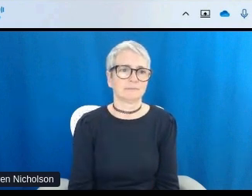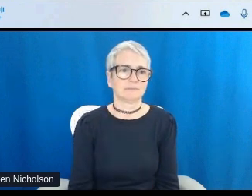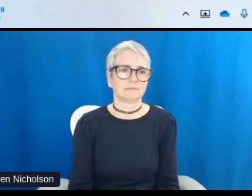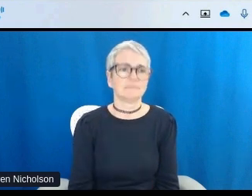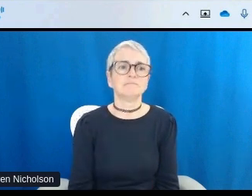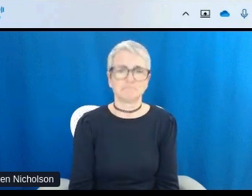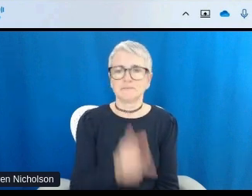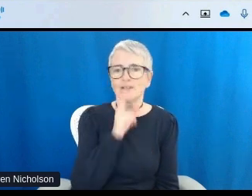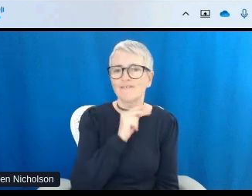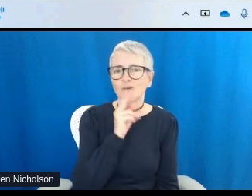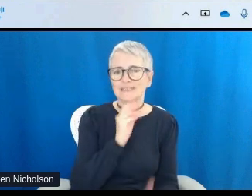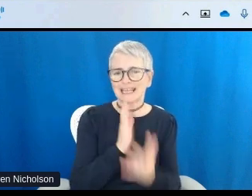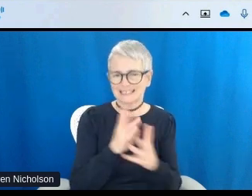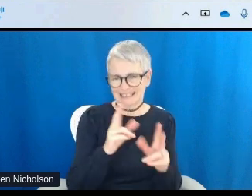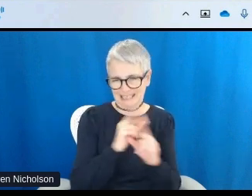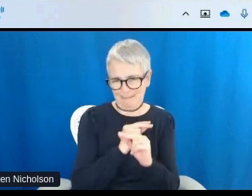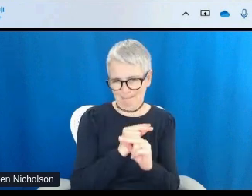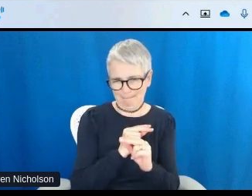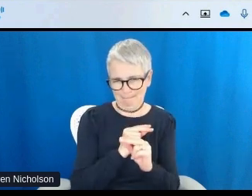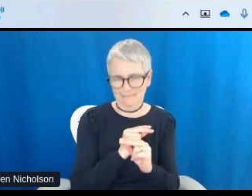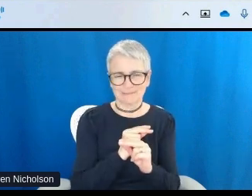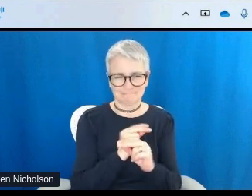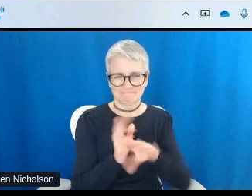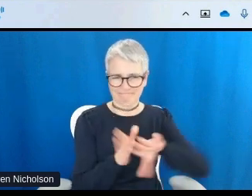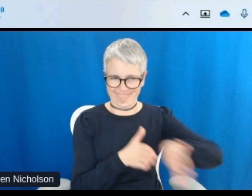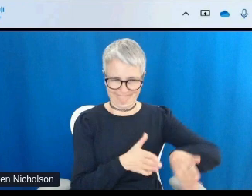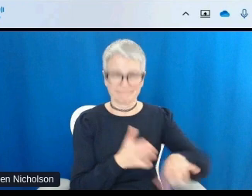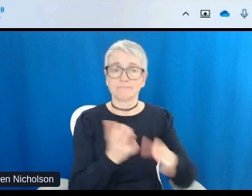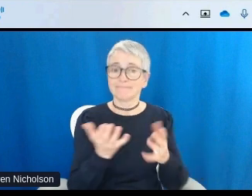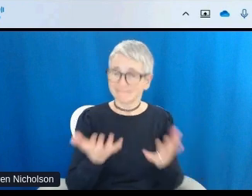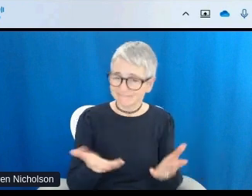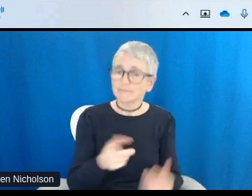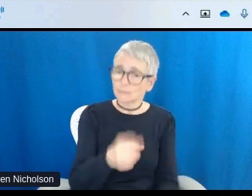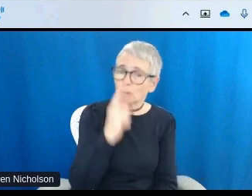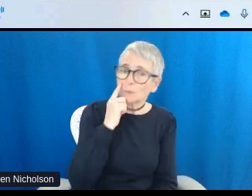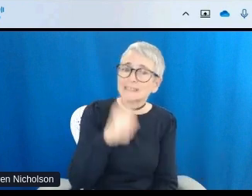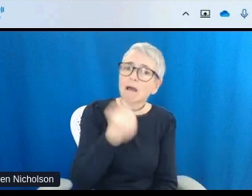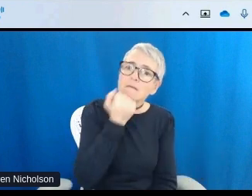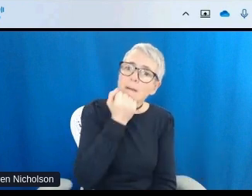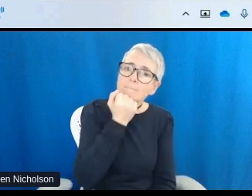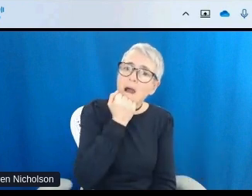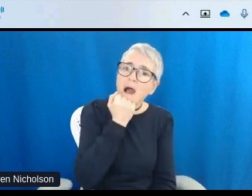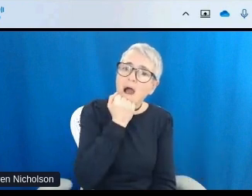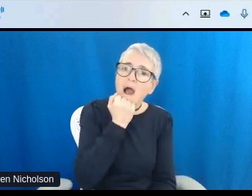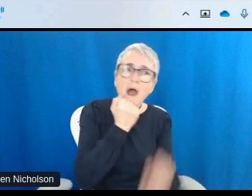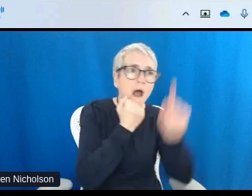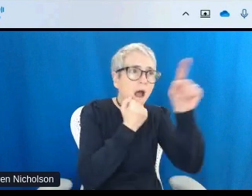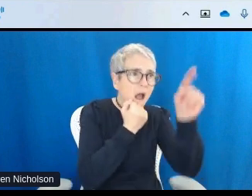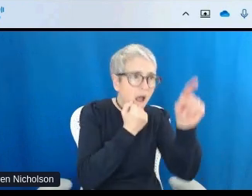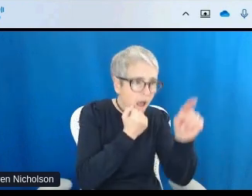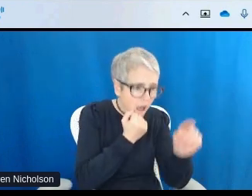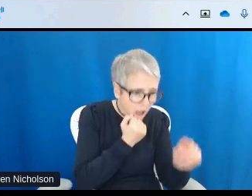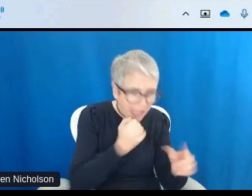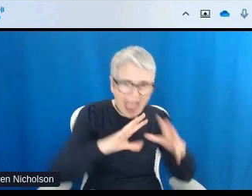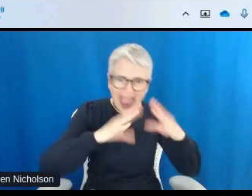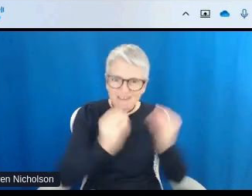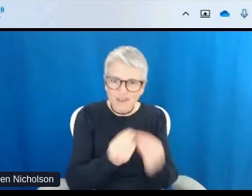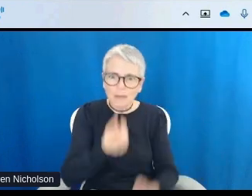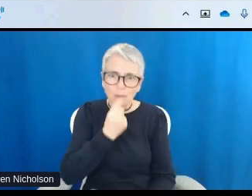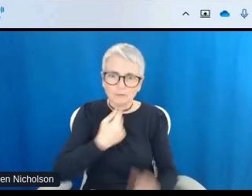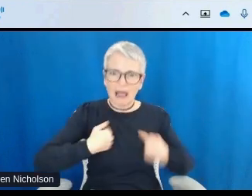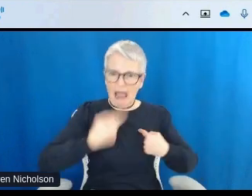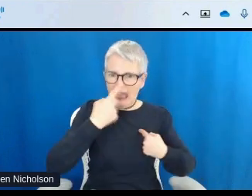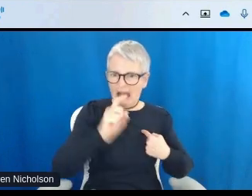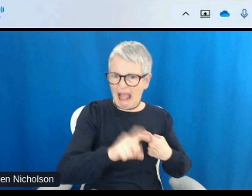Voice access sleep. So this time round you saw numbers appearing and all the options that I could click on, allowing